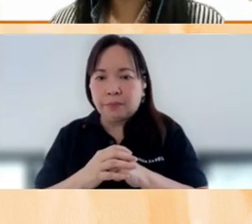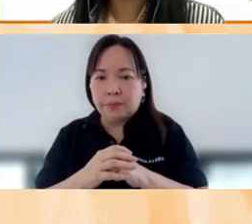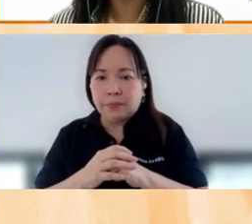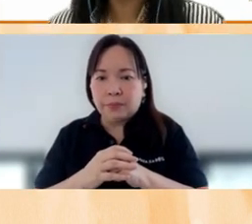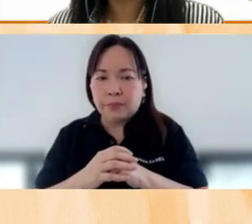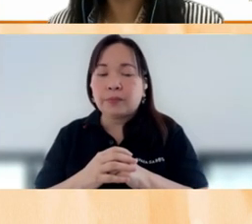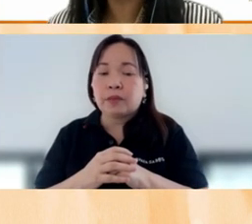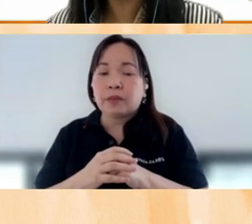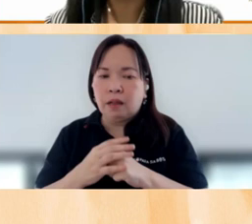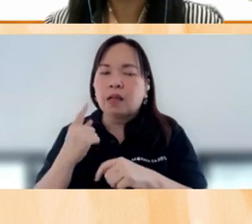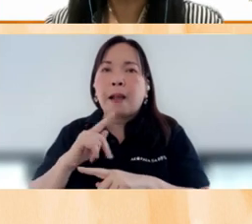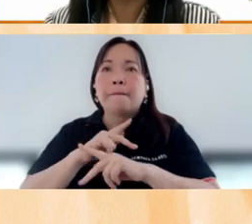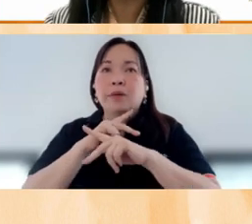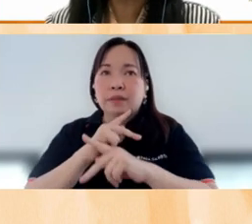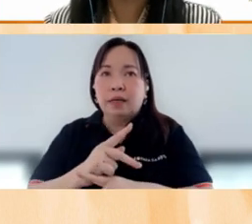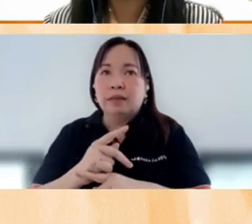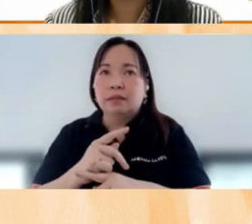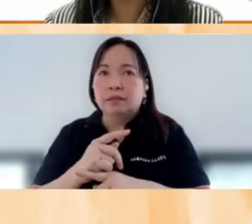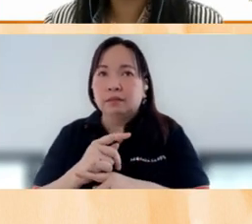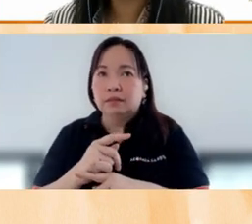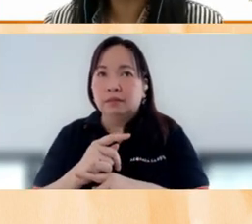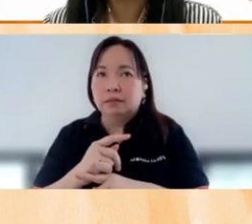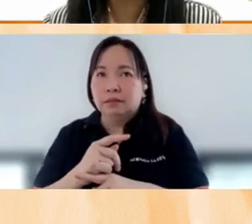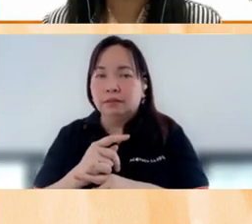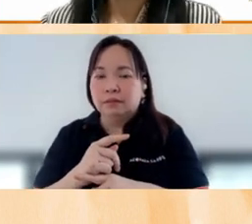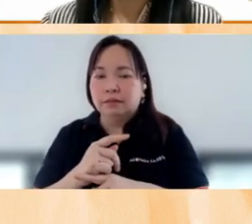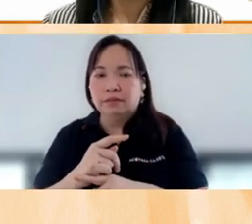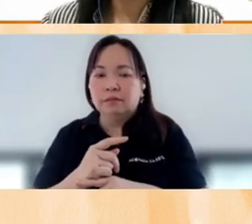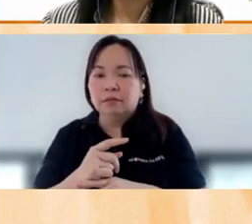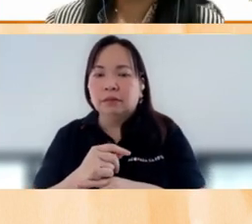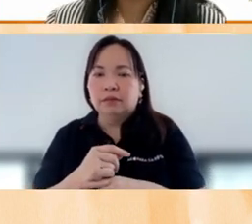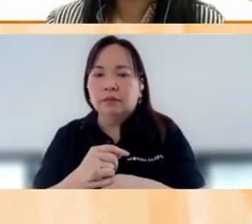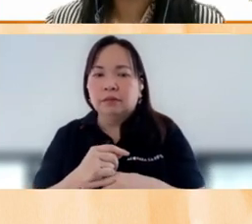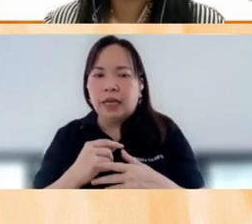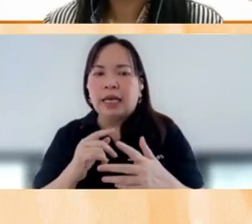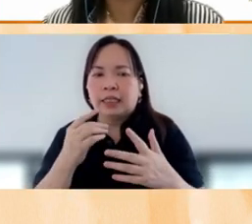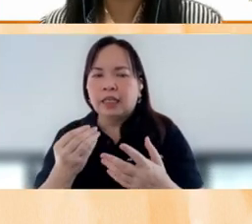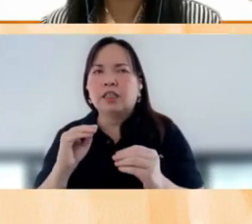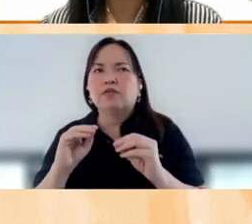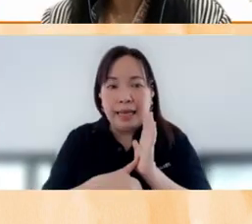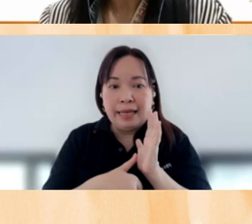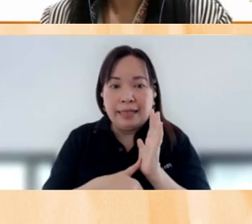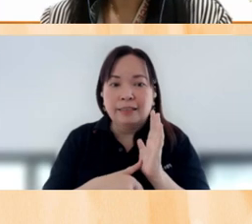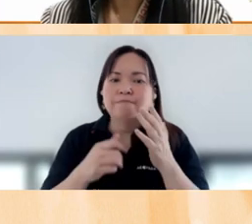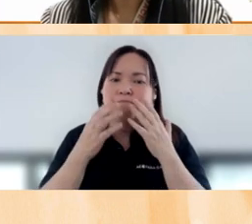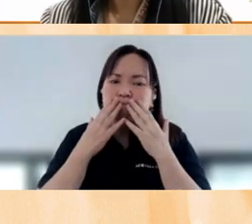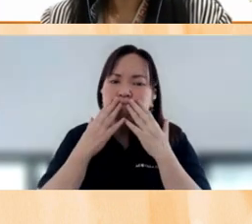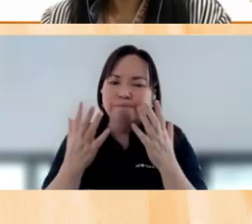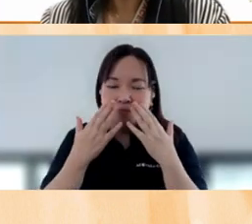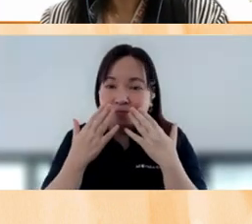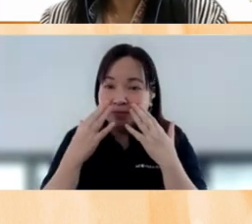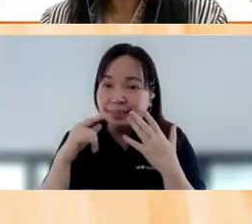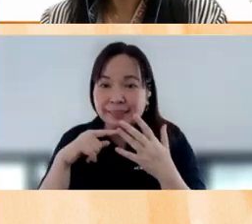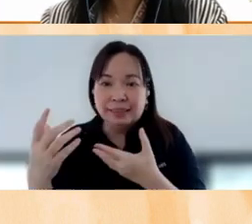It is a protective factor that helps, if not offsets, challenging situations. So